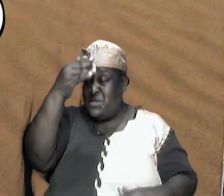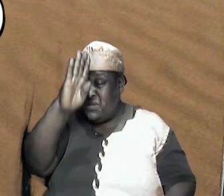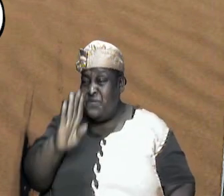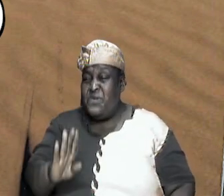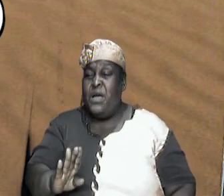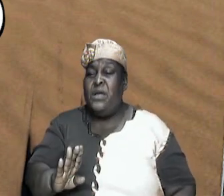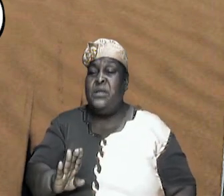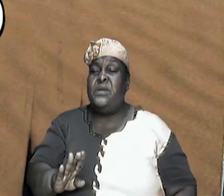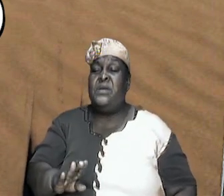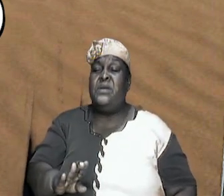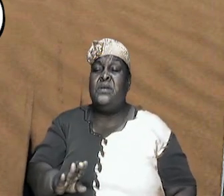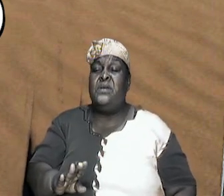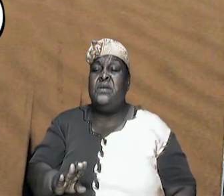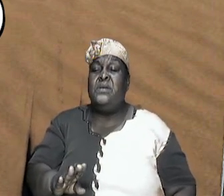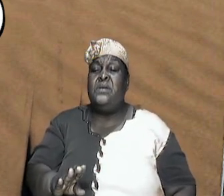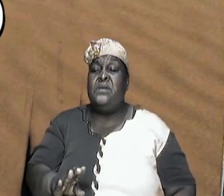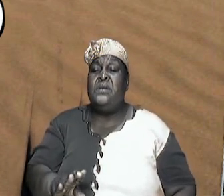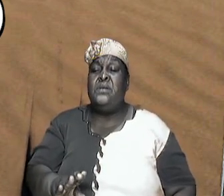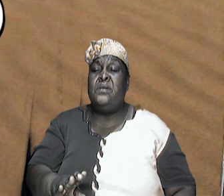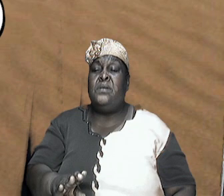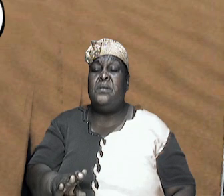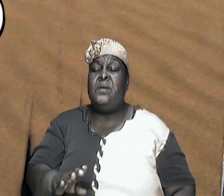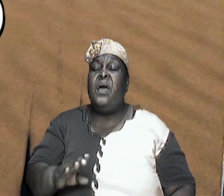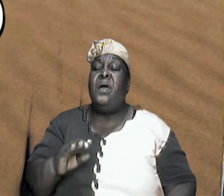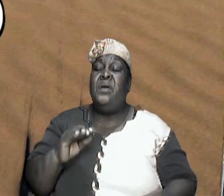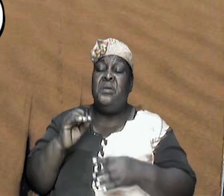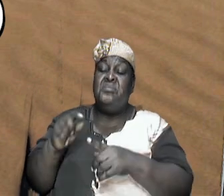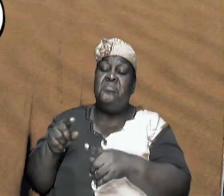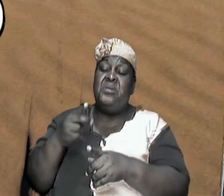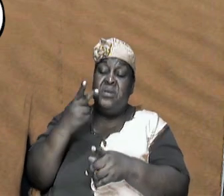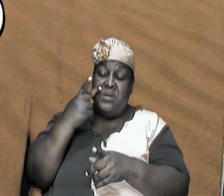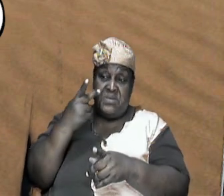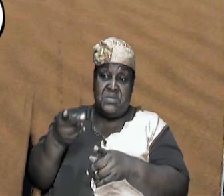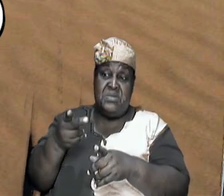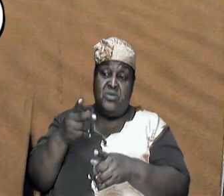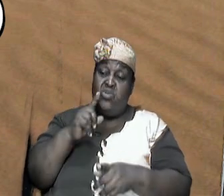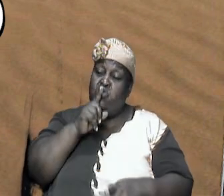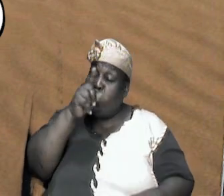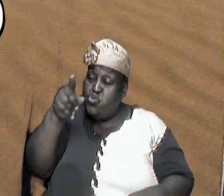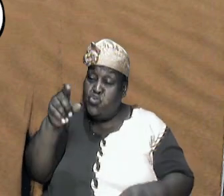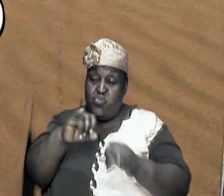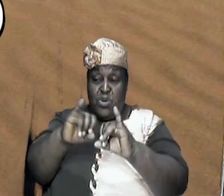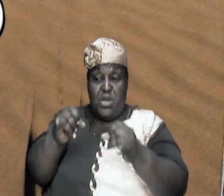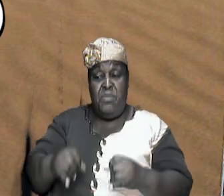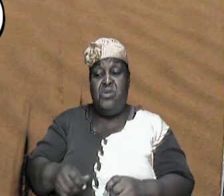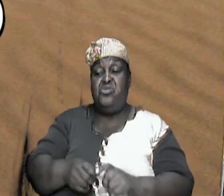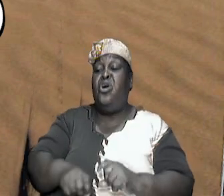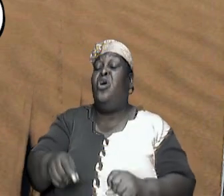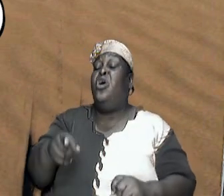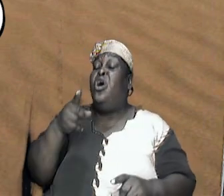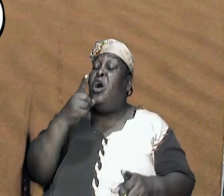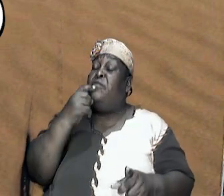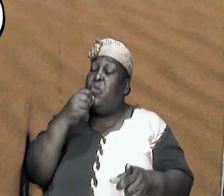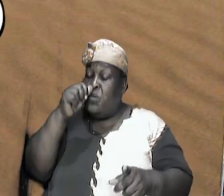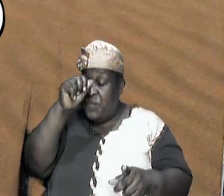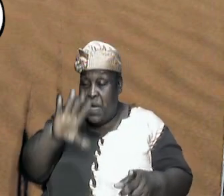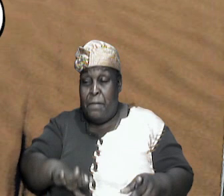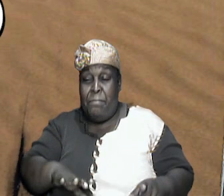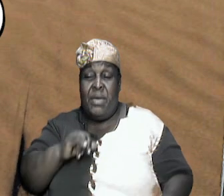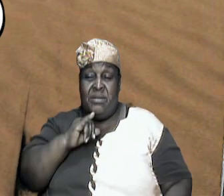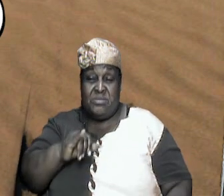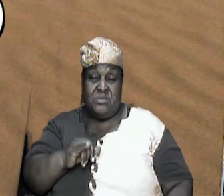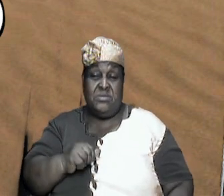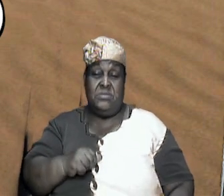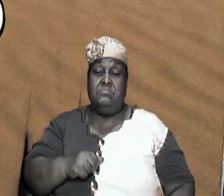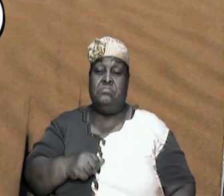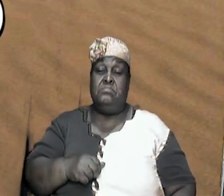God, you know, he sees the true image of who he is. And a lot of times you see